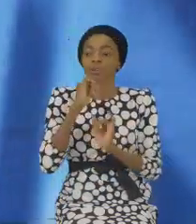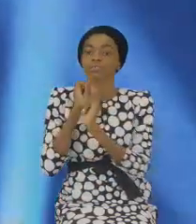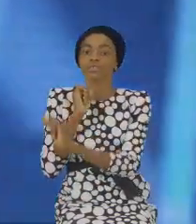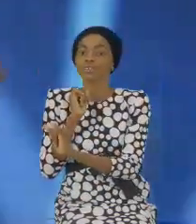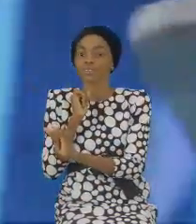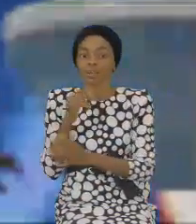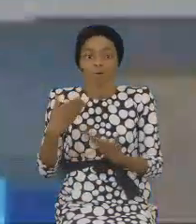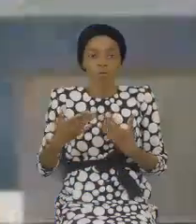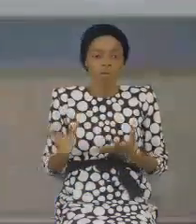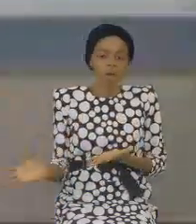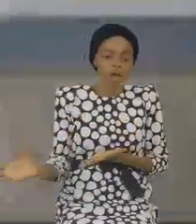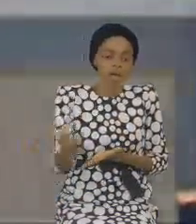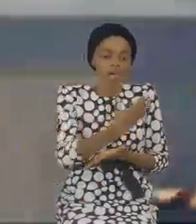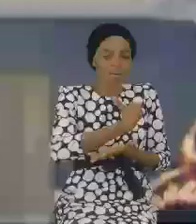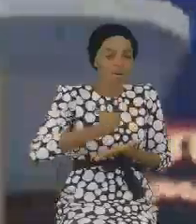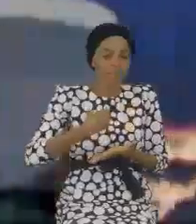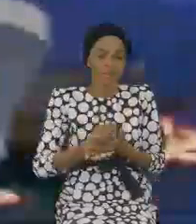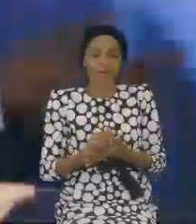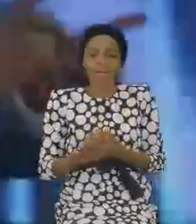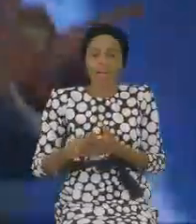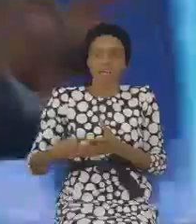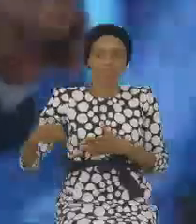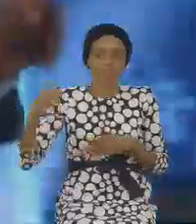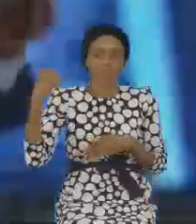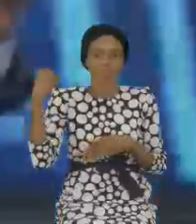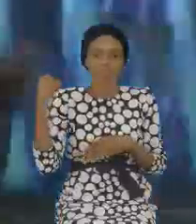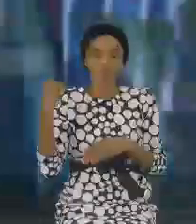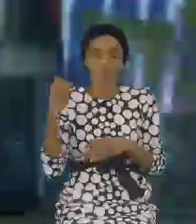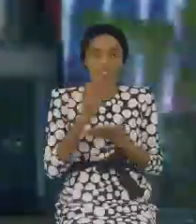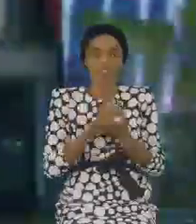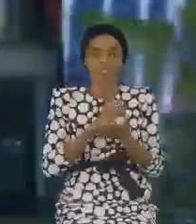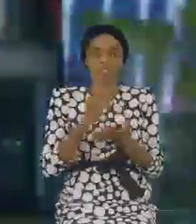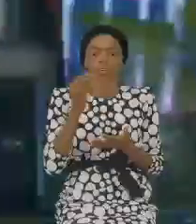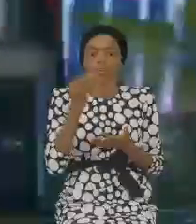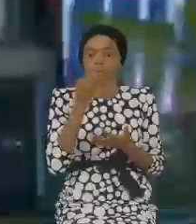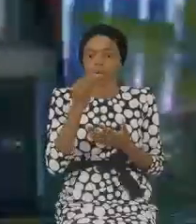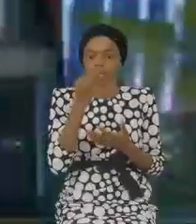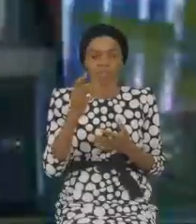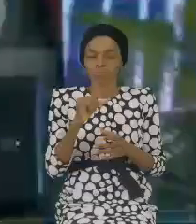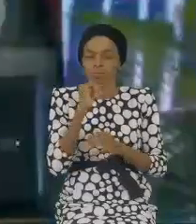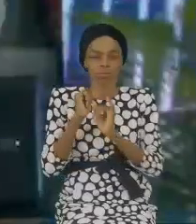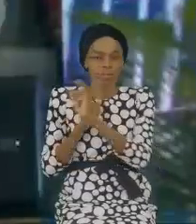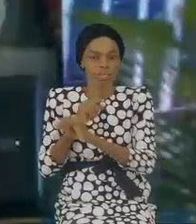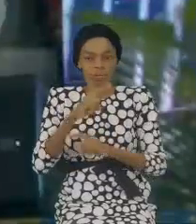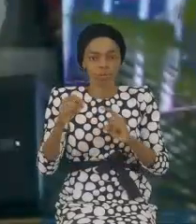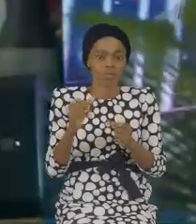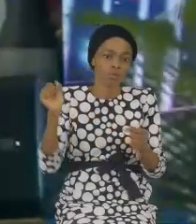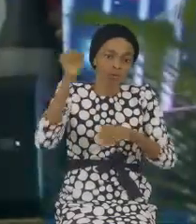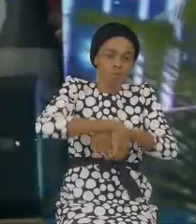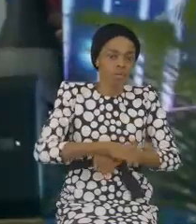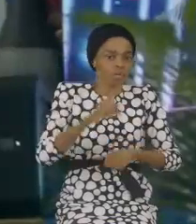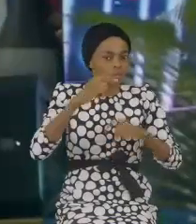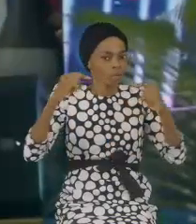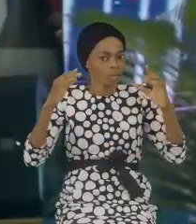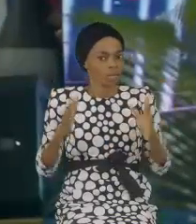gather manna a particular morning. We don't settle there. We might conquer the Amalekites anytime